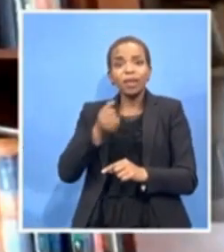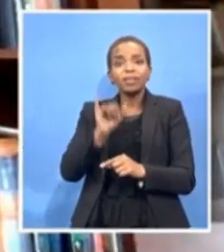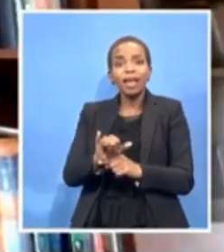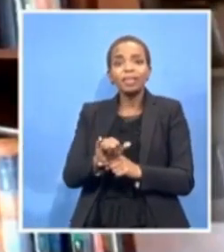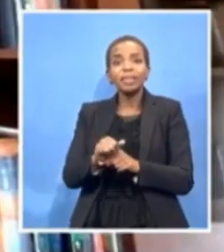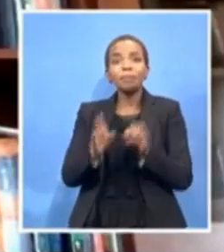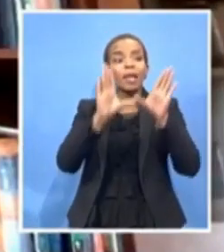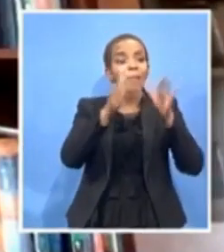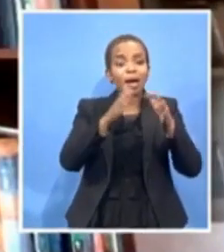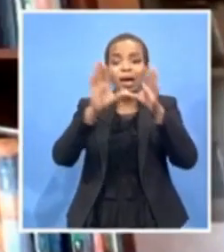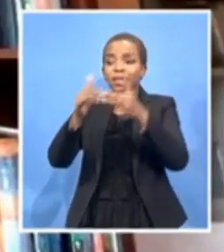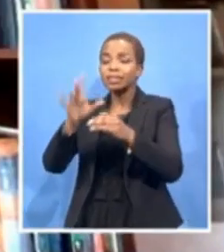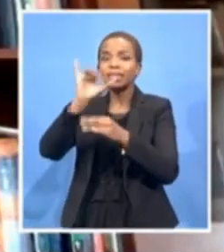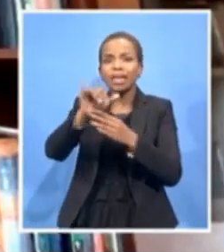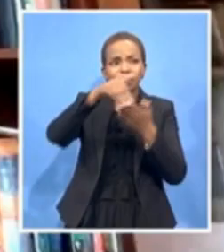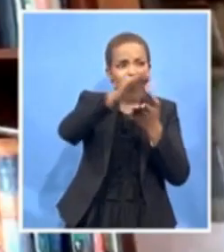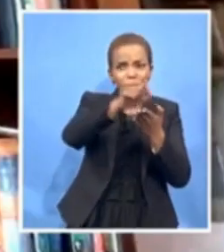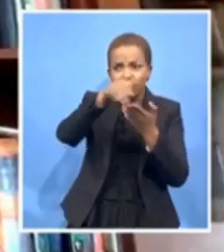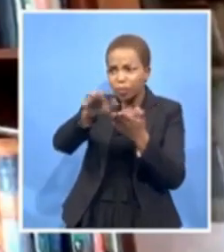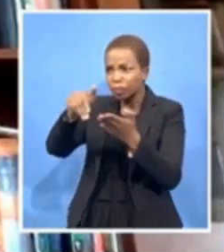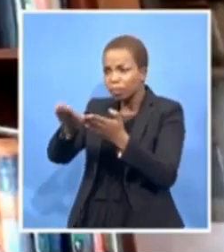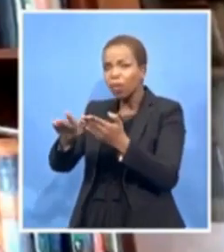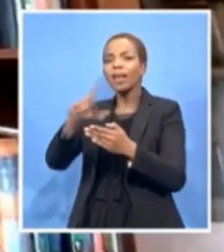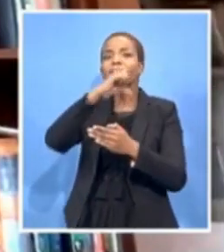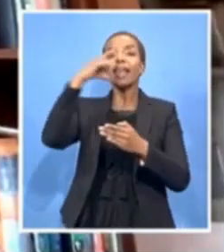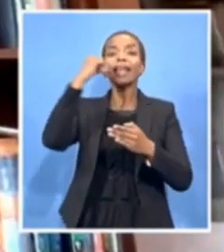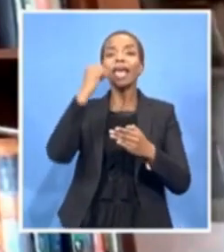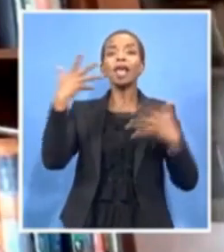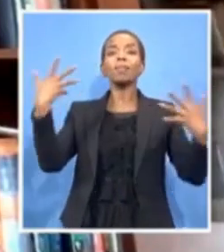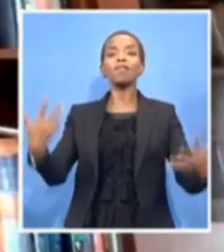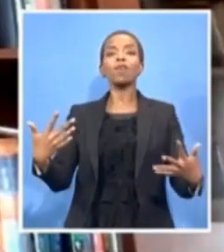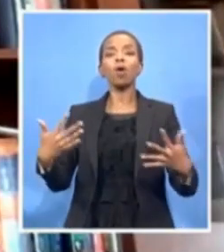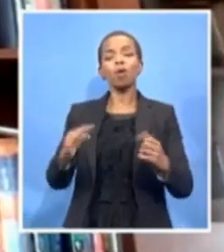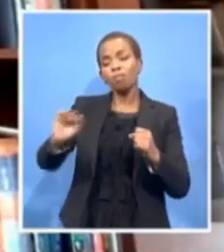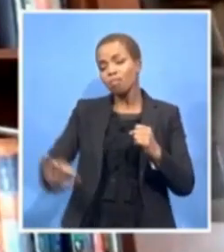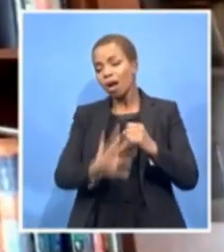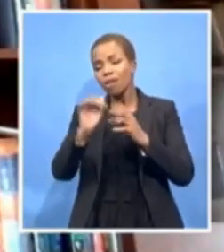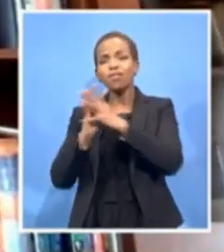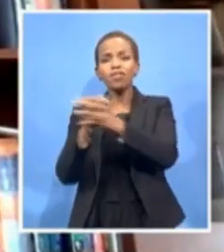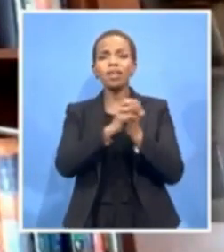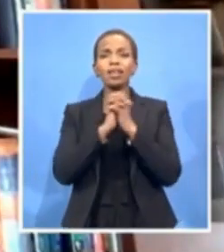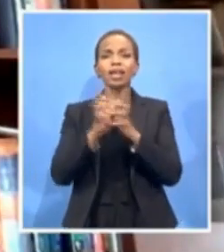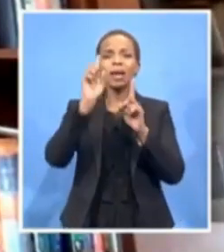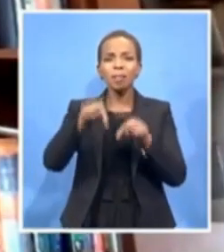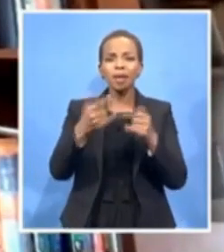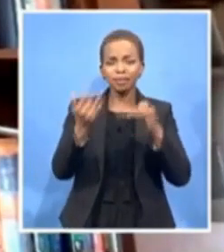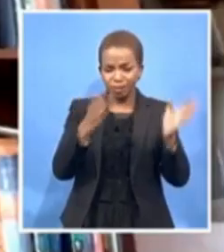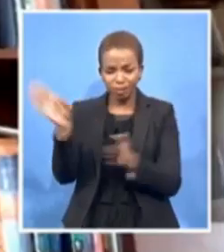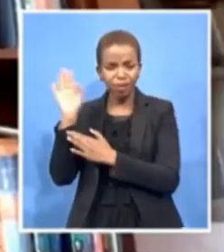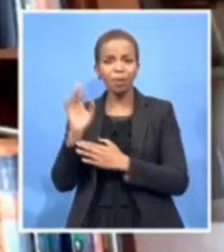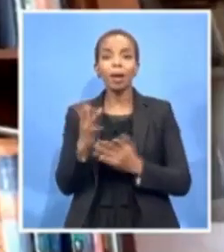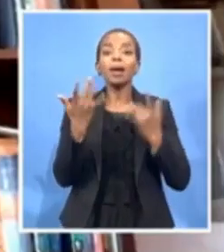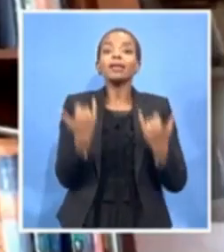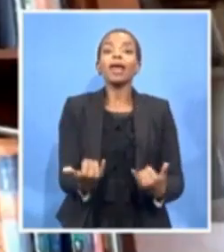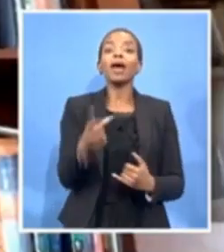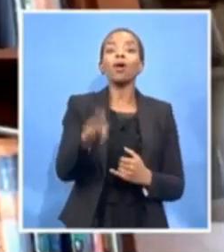revive. Every political party in Africa must now ask the question, when will we